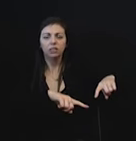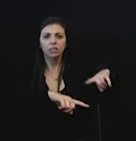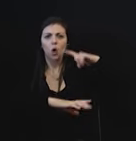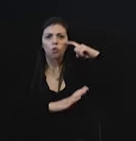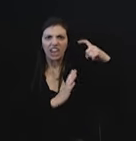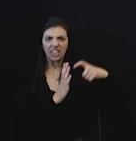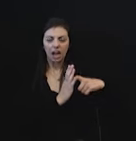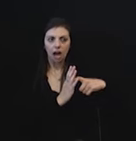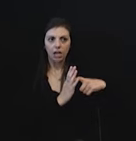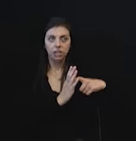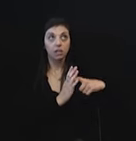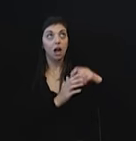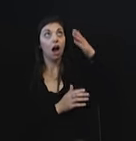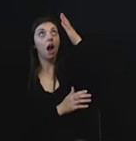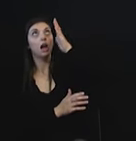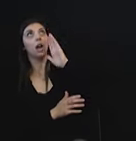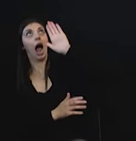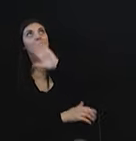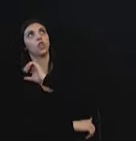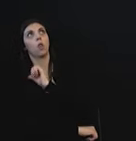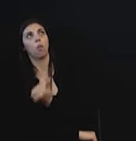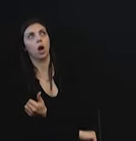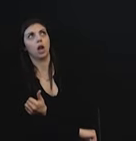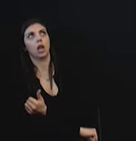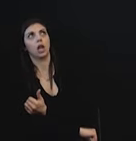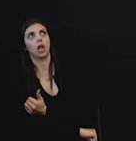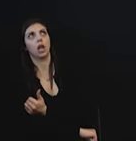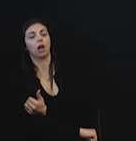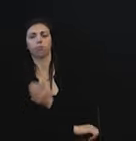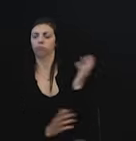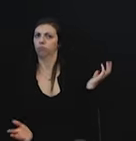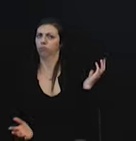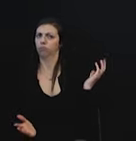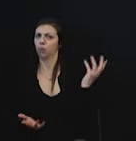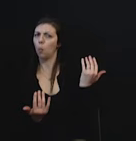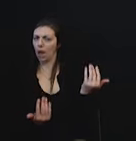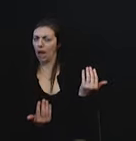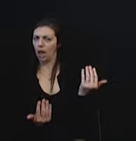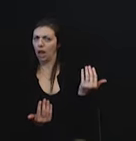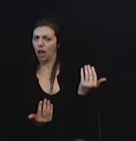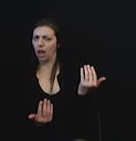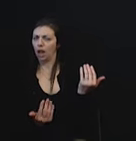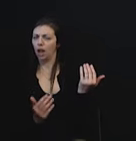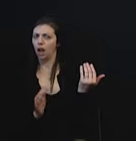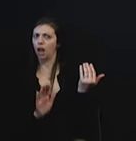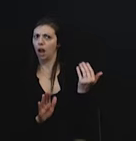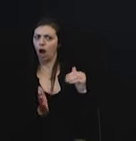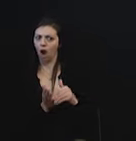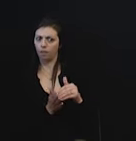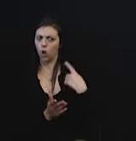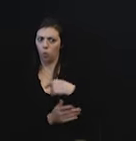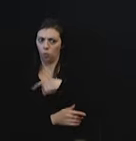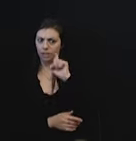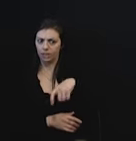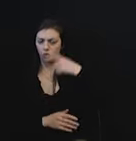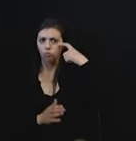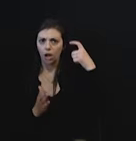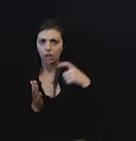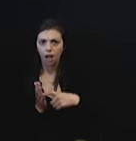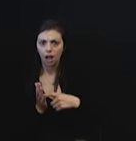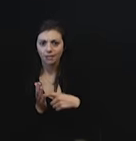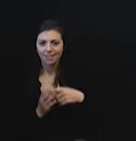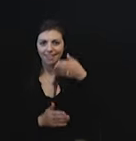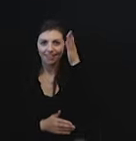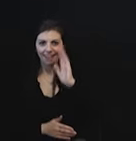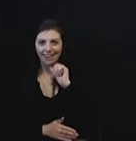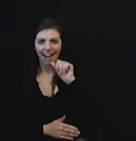God's authority, will we? Will we? So many times we need to recognize that God does